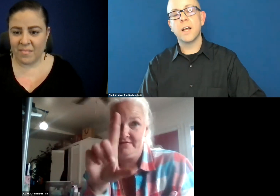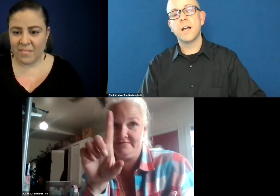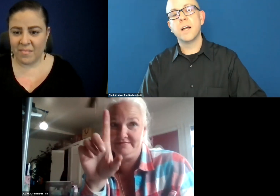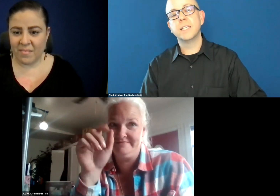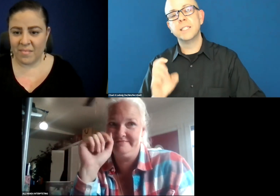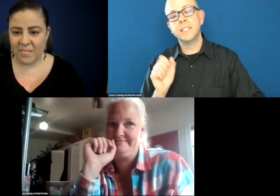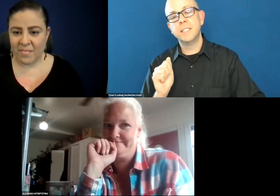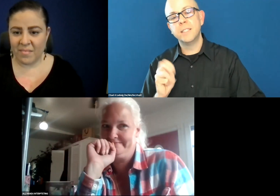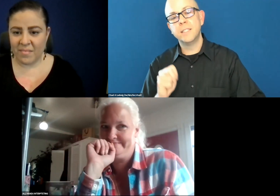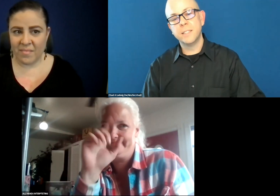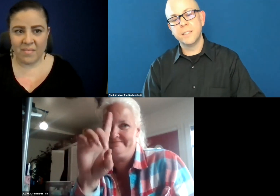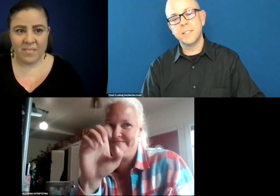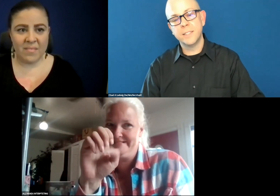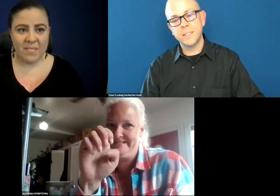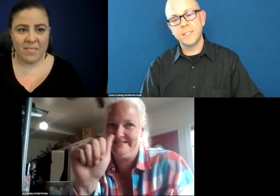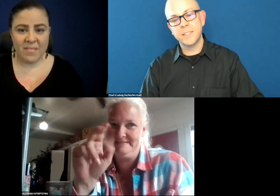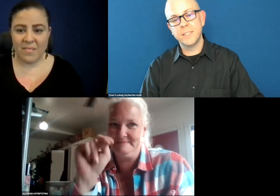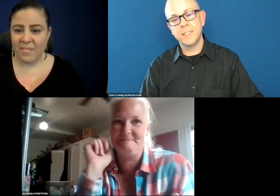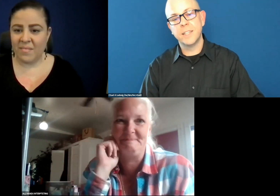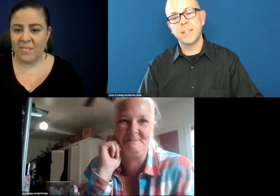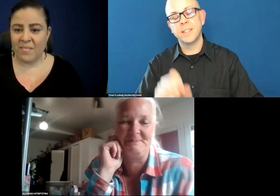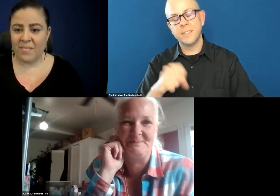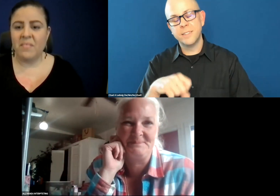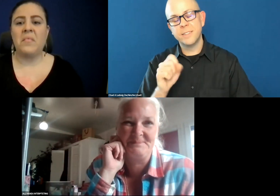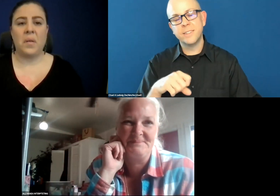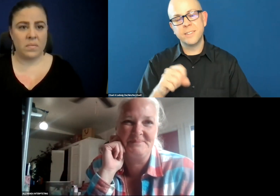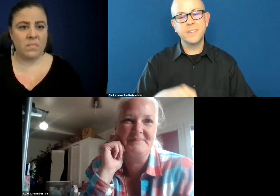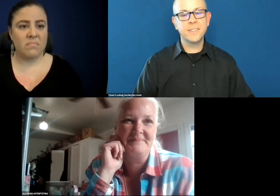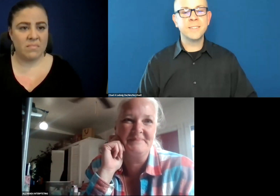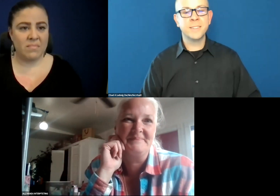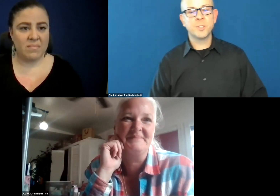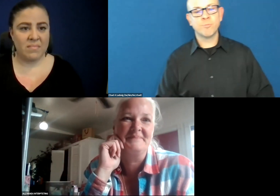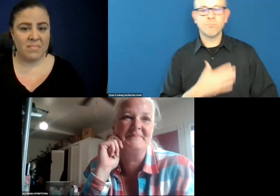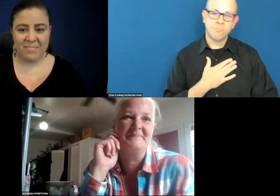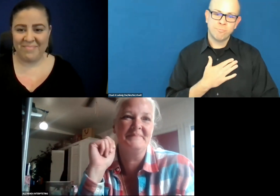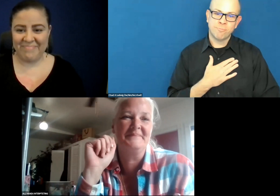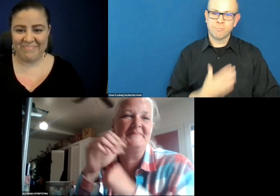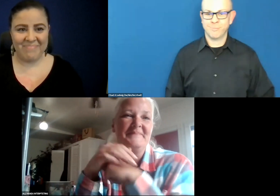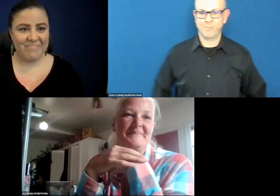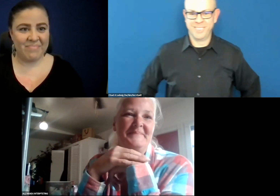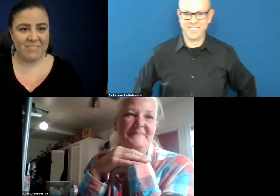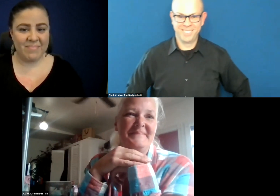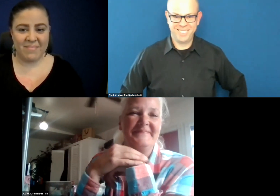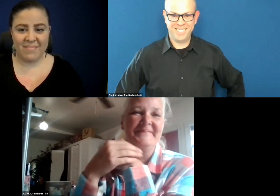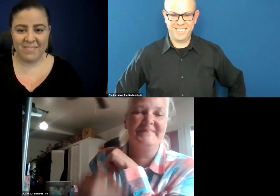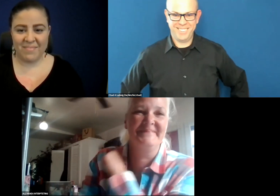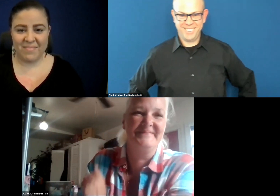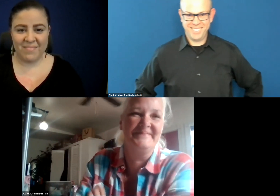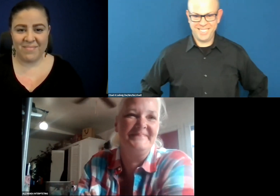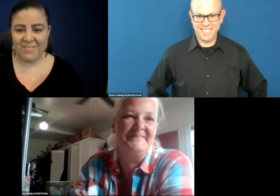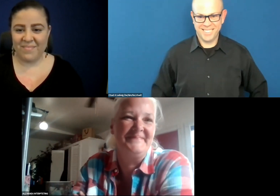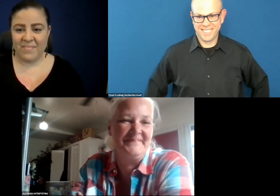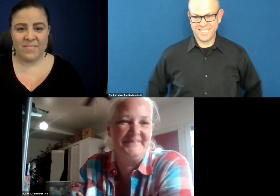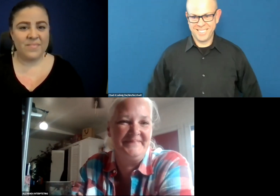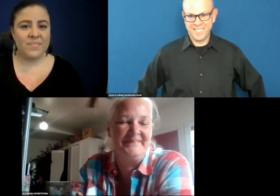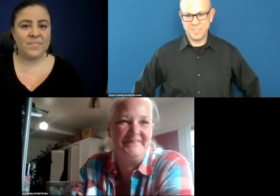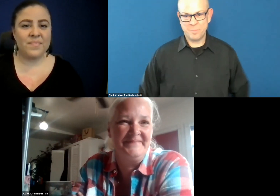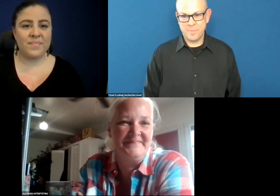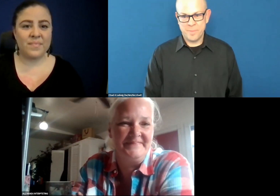That's That's my father. Oh, okay. Yes, yes, yes. Ah. I know him. Oh.